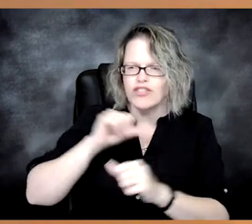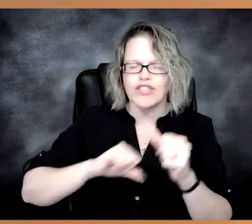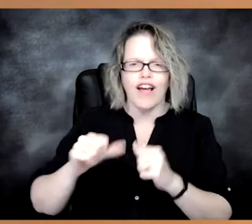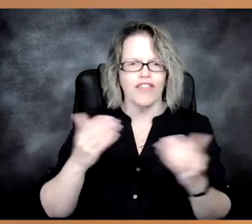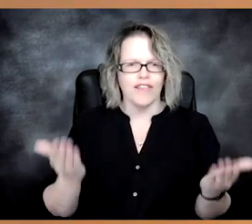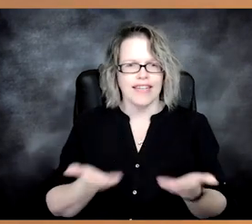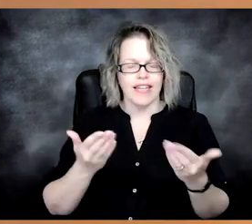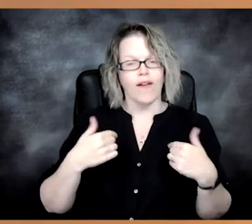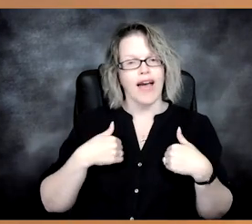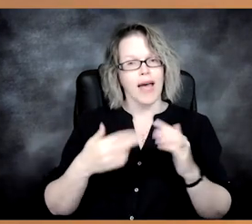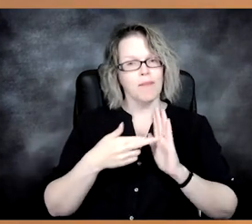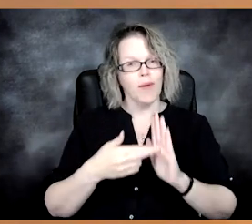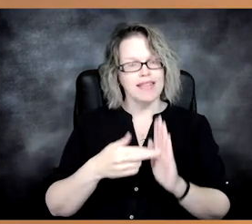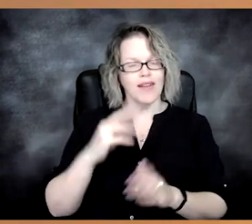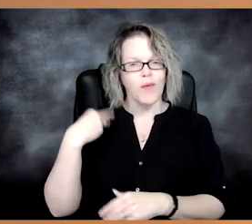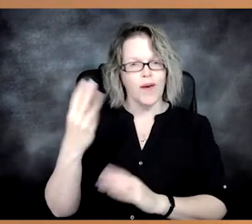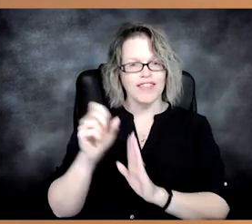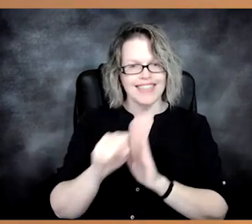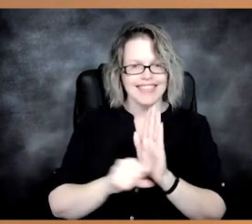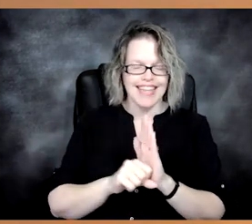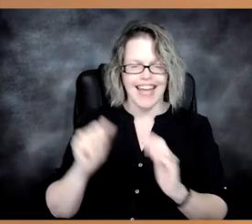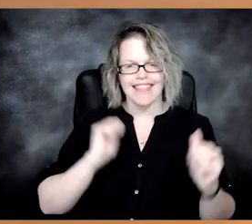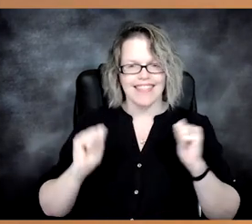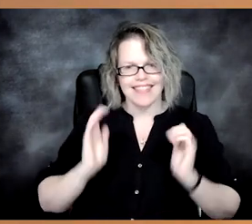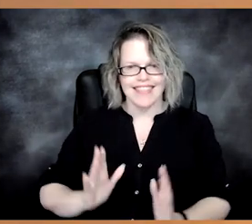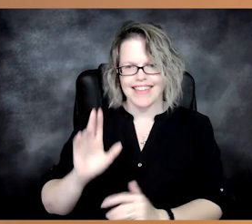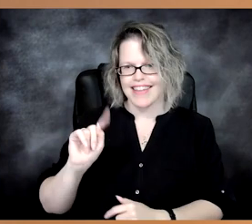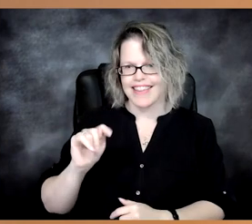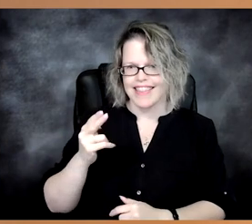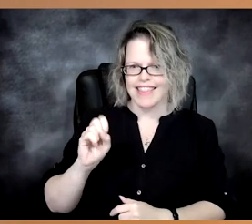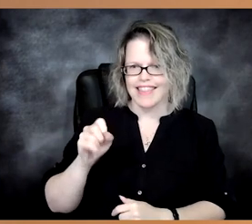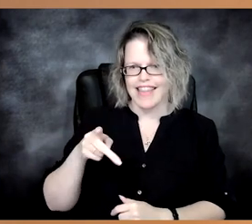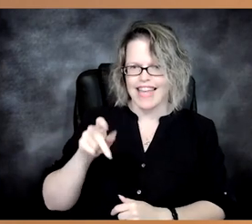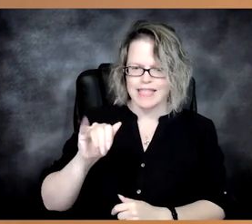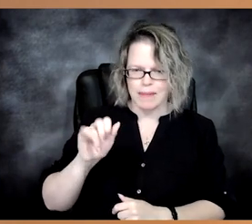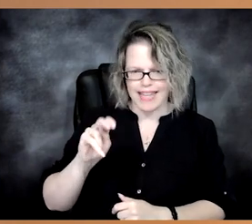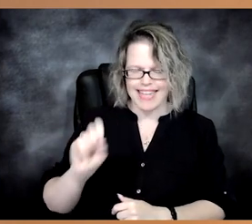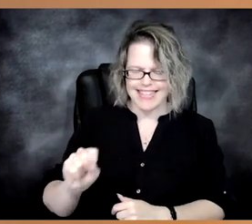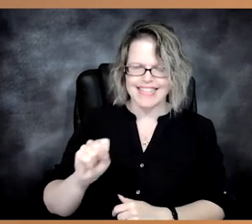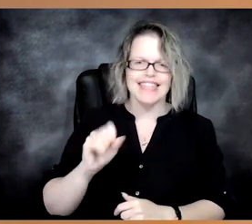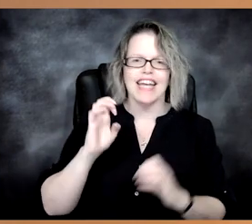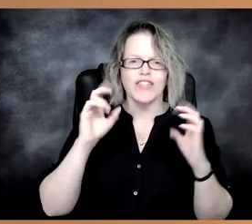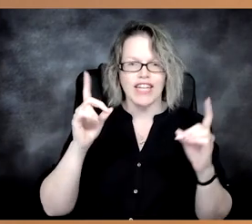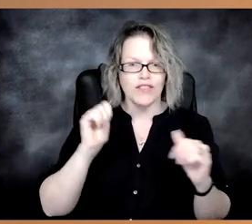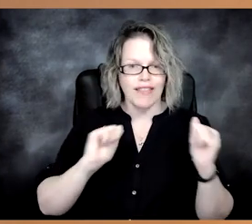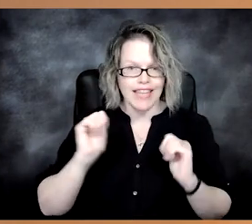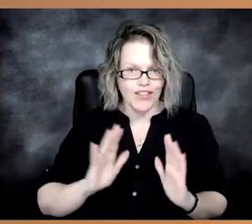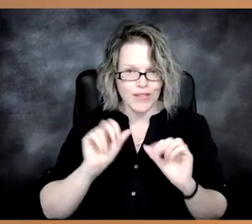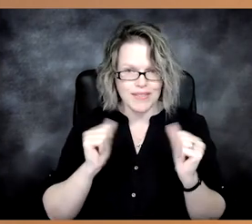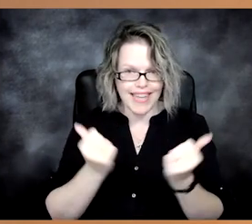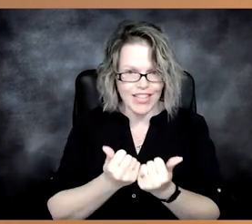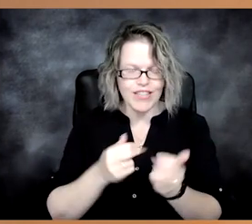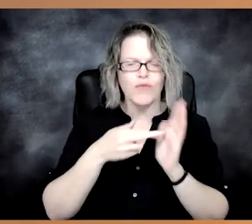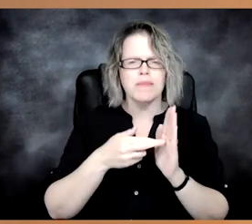as a representative of Washington State Thespians, a branch of the Educational Theater Association, and representing thousands